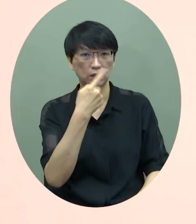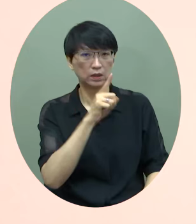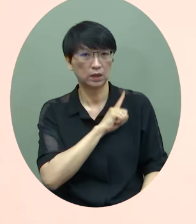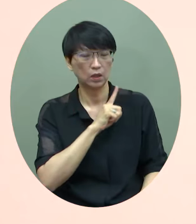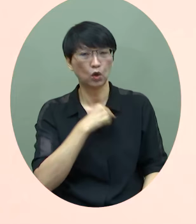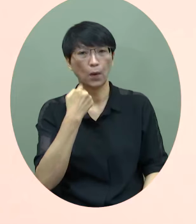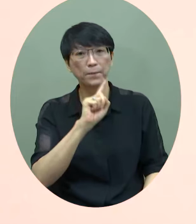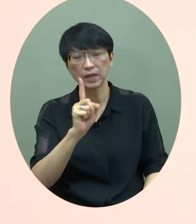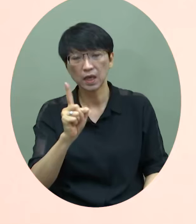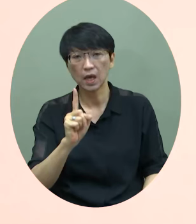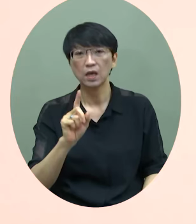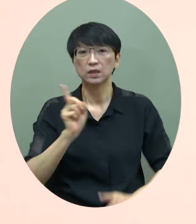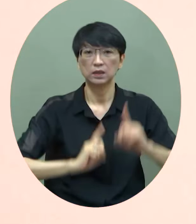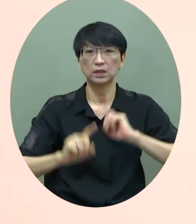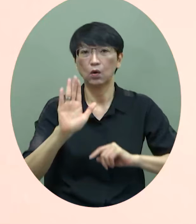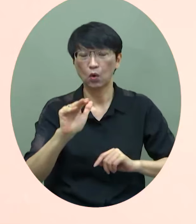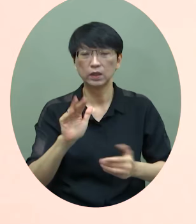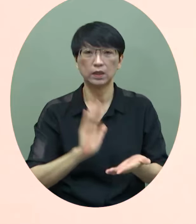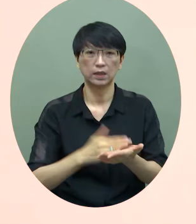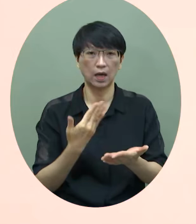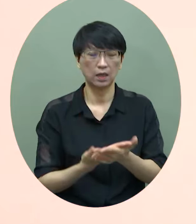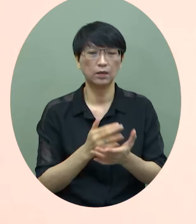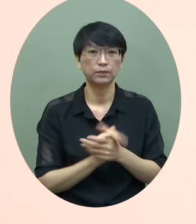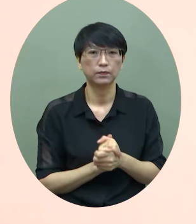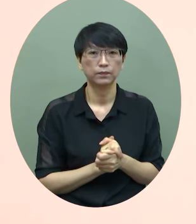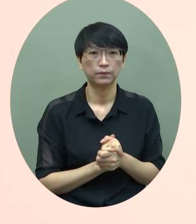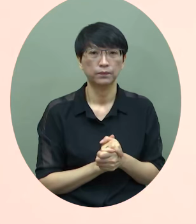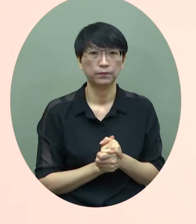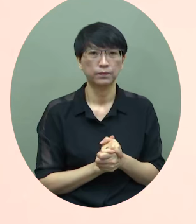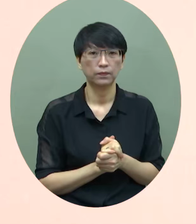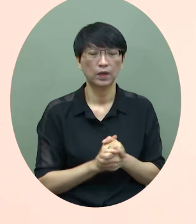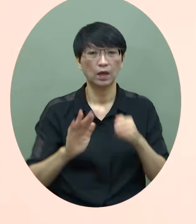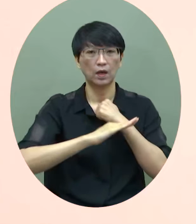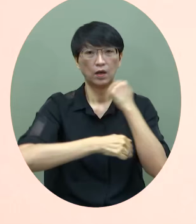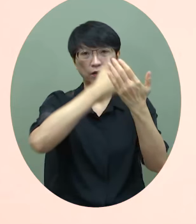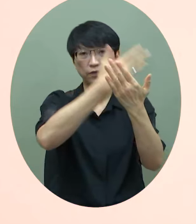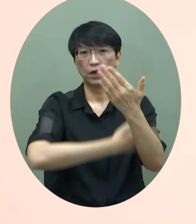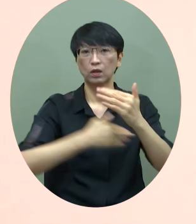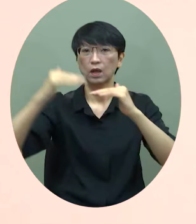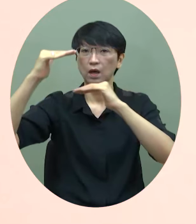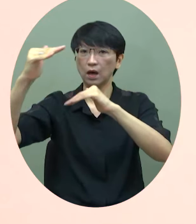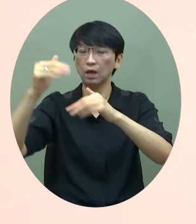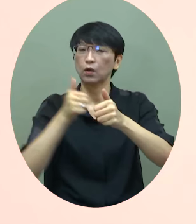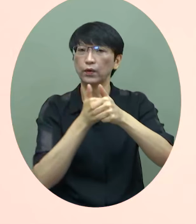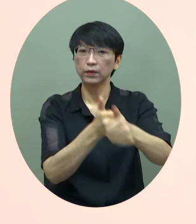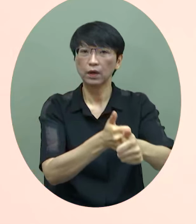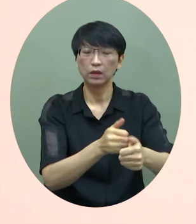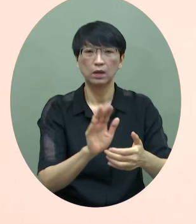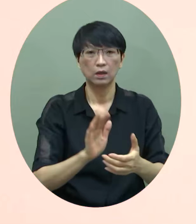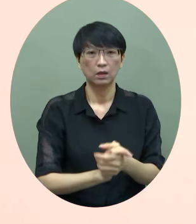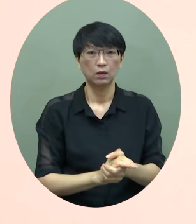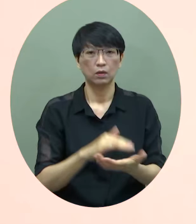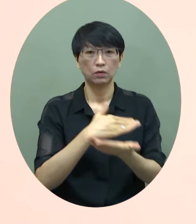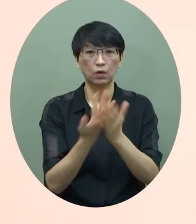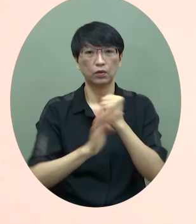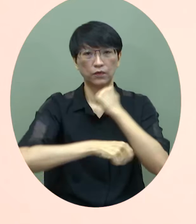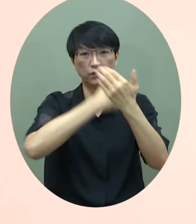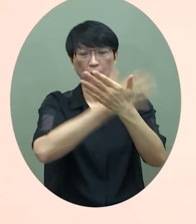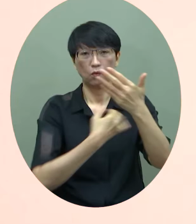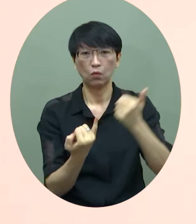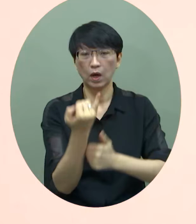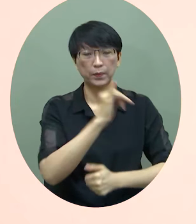law and as long as they do not debate or bridge the legal provision, I don't have any particular view on that. The